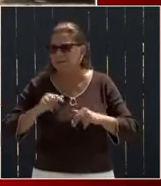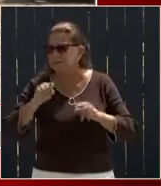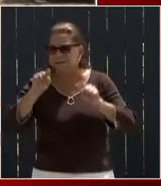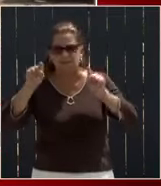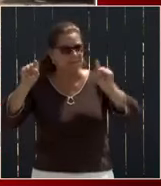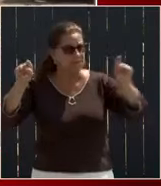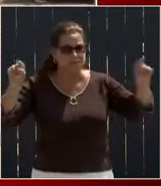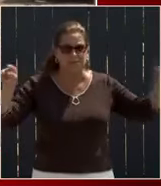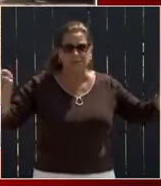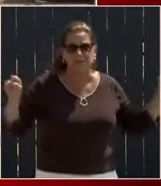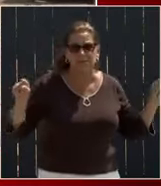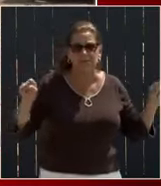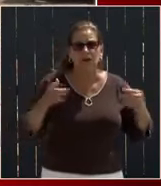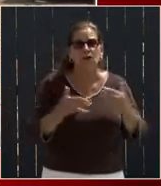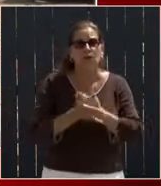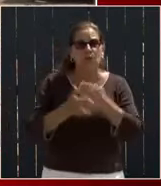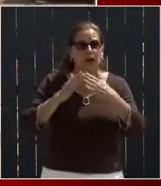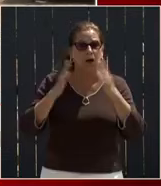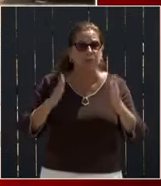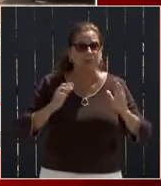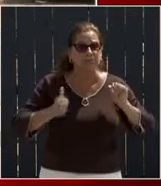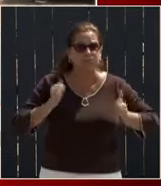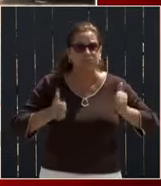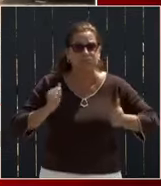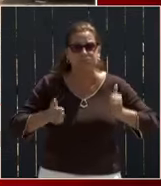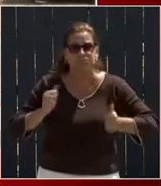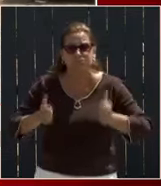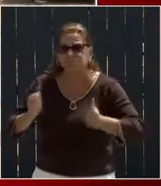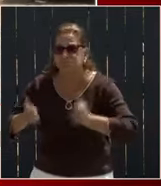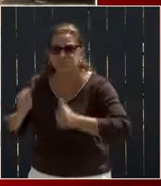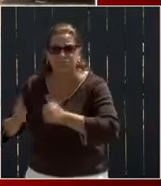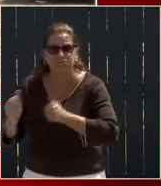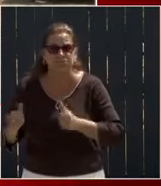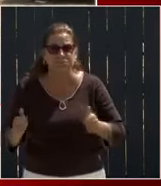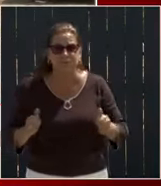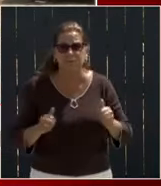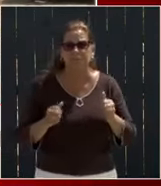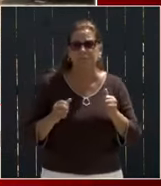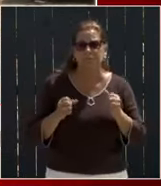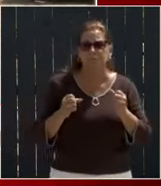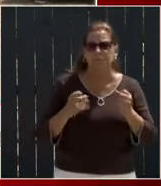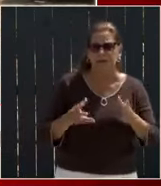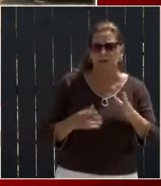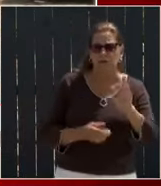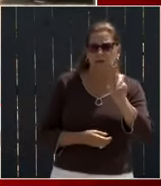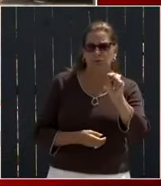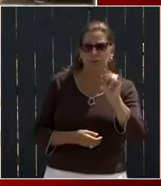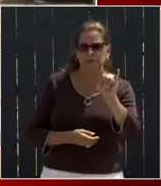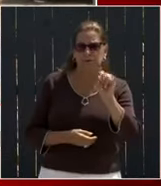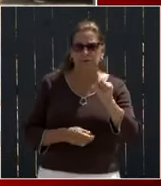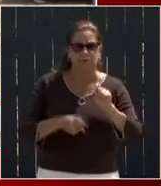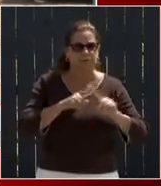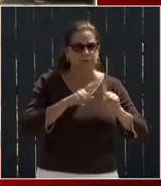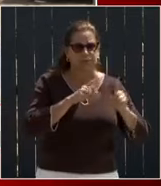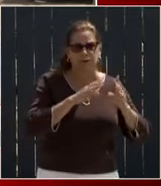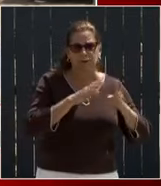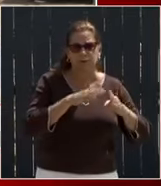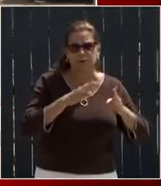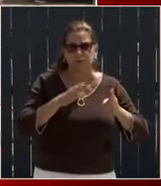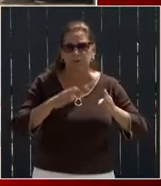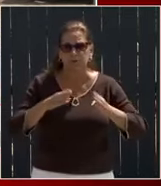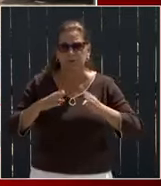numerous housing opportunities that are going to be opened as a part of this effort. I can well remember the day